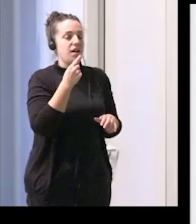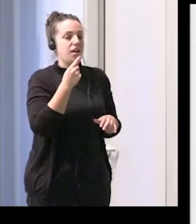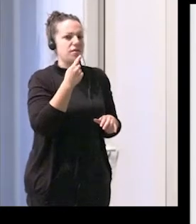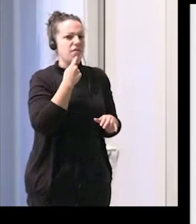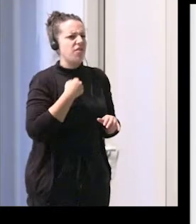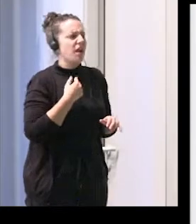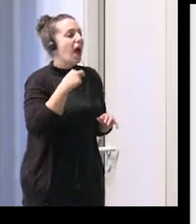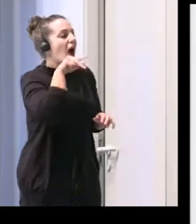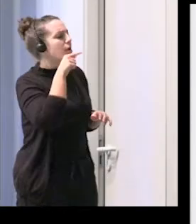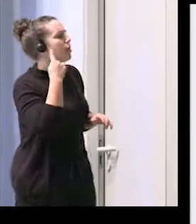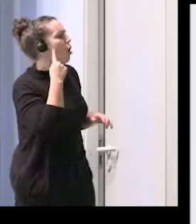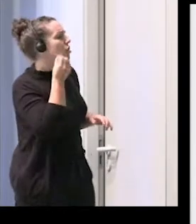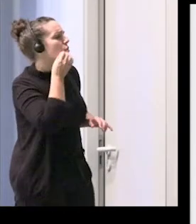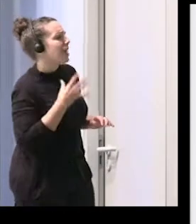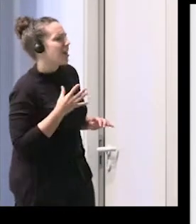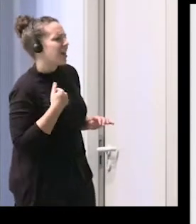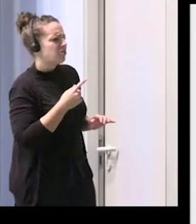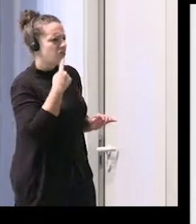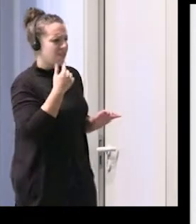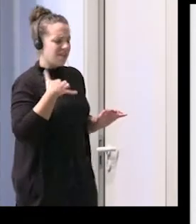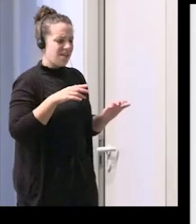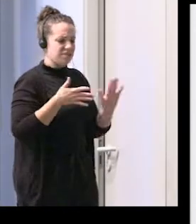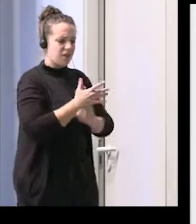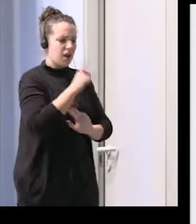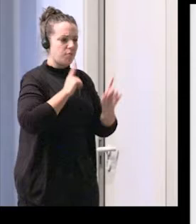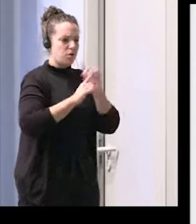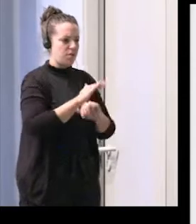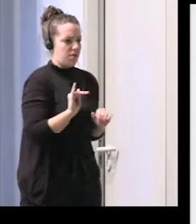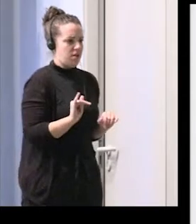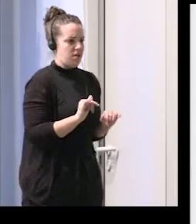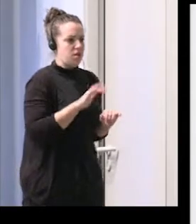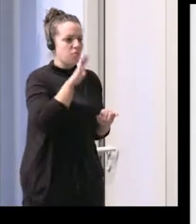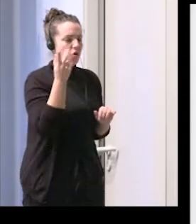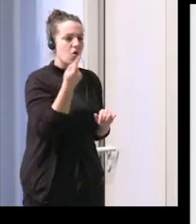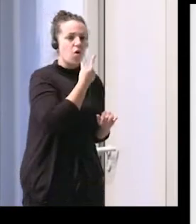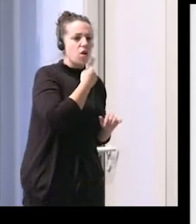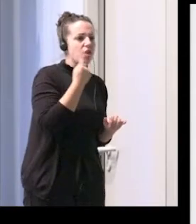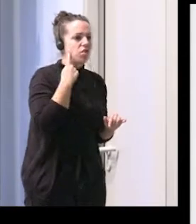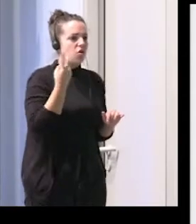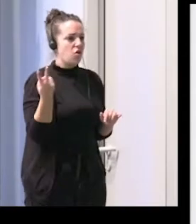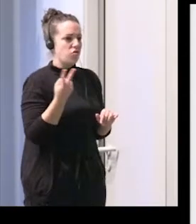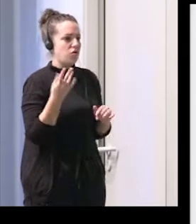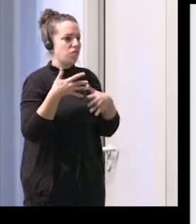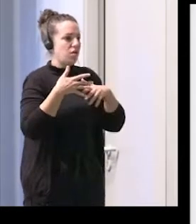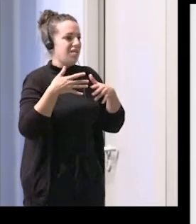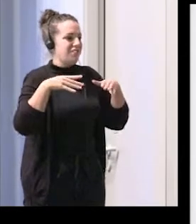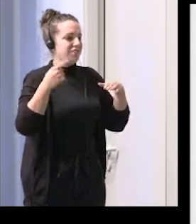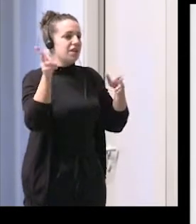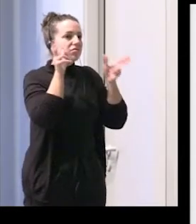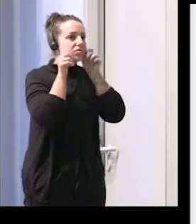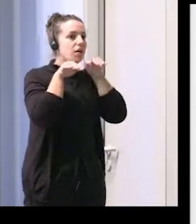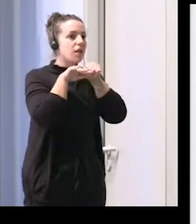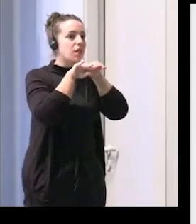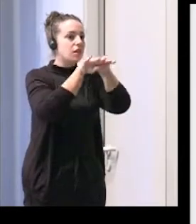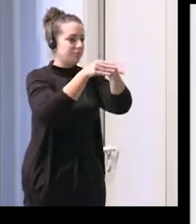is a problem with that integration between the two ears. And if there's a better ear, one ear